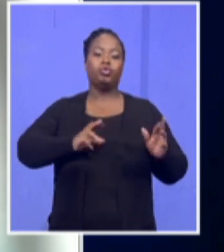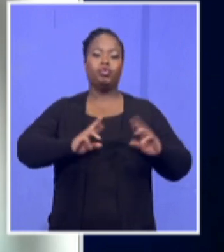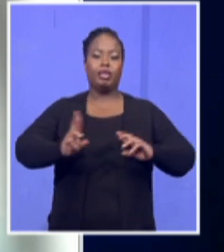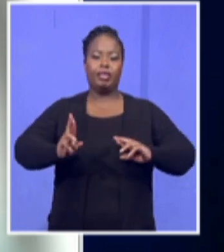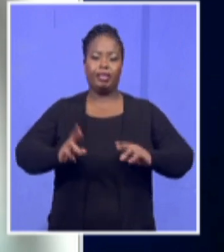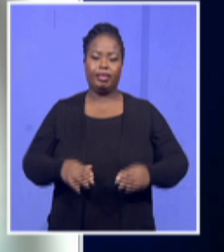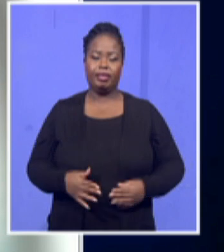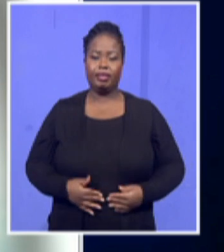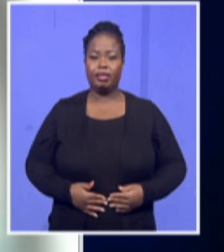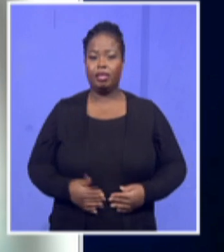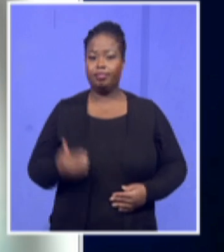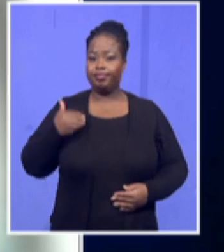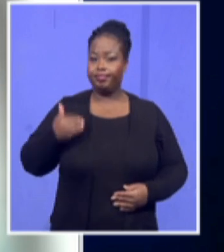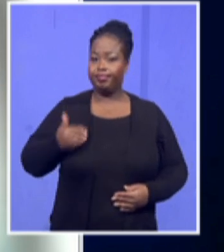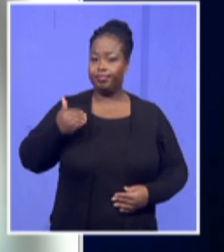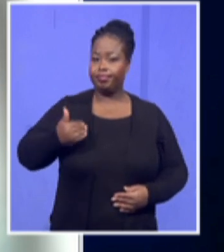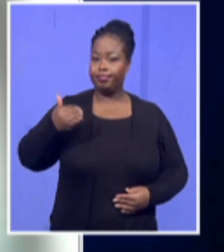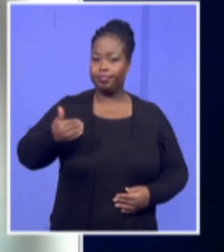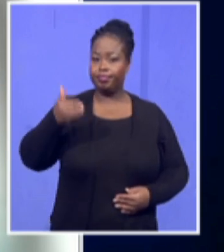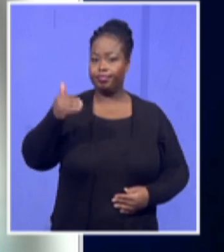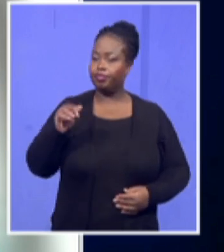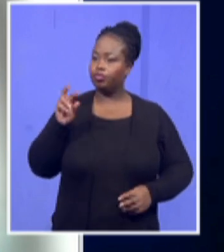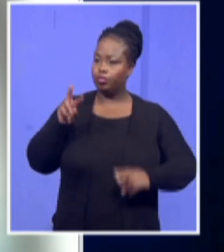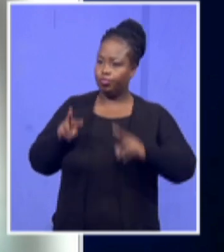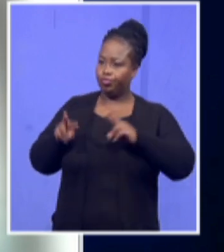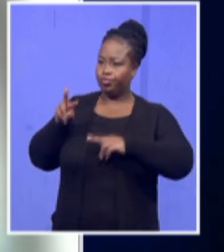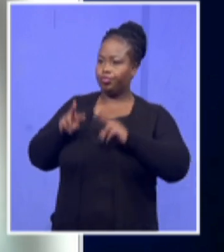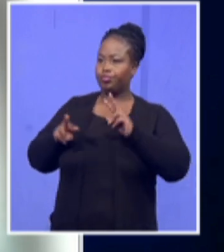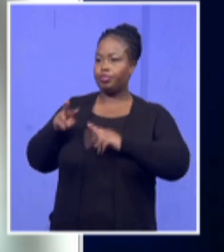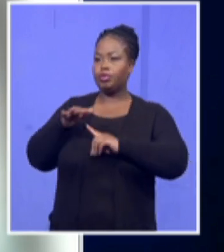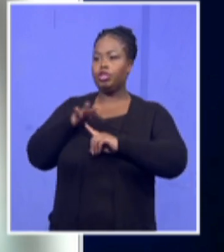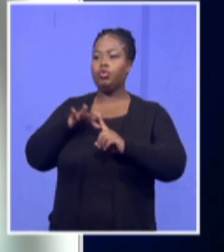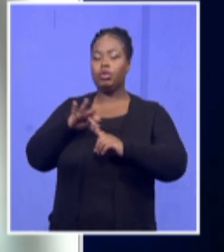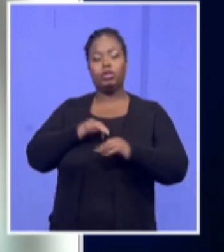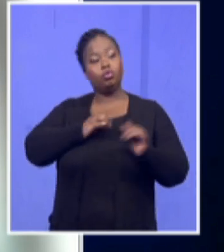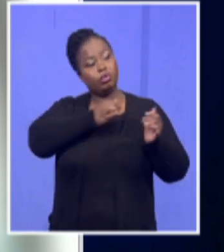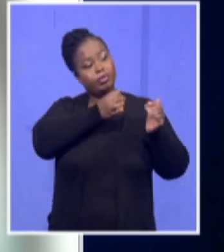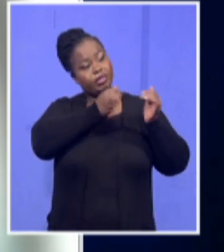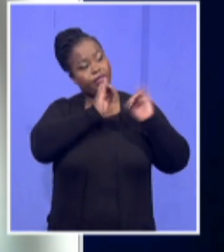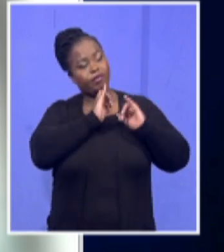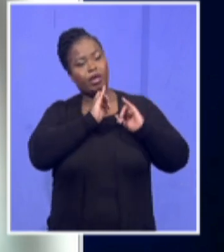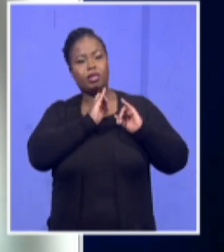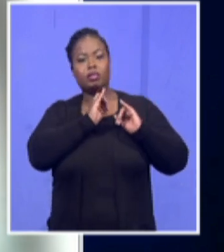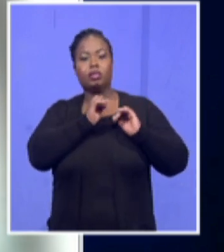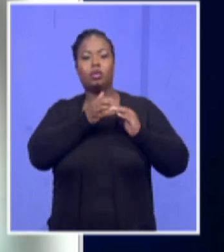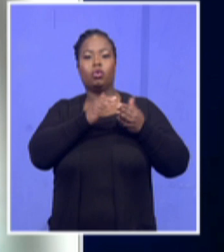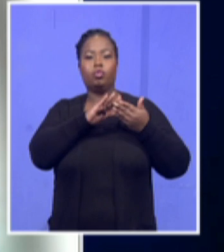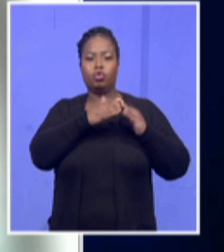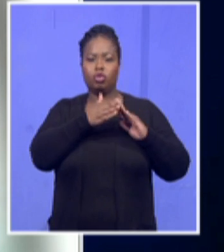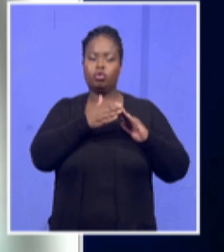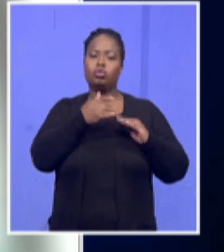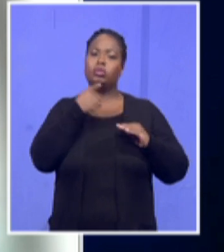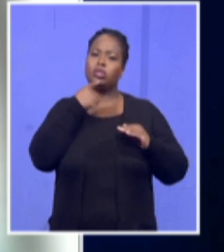regular monitoring situations where you invite the community to say